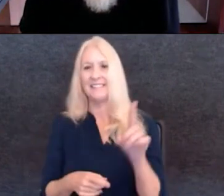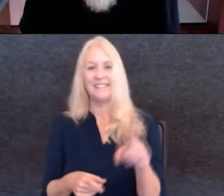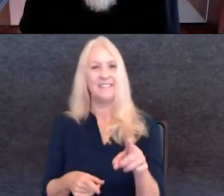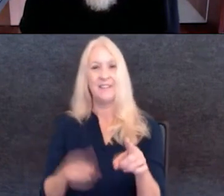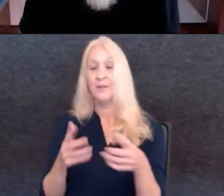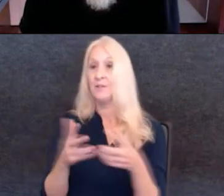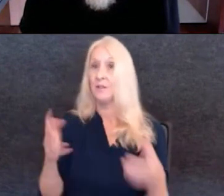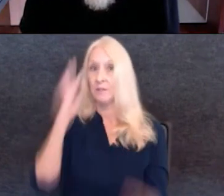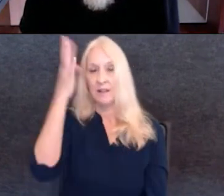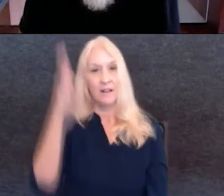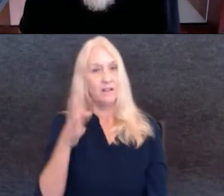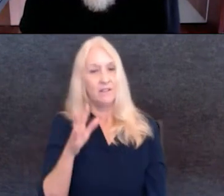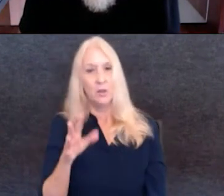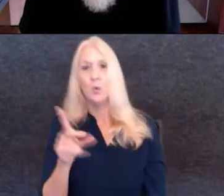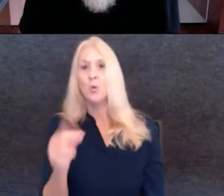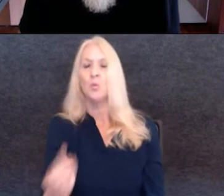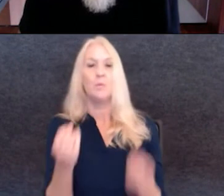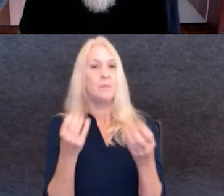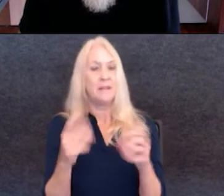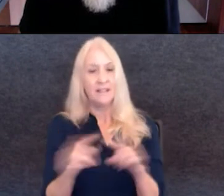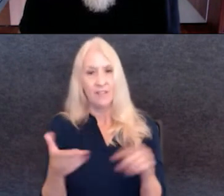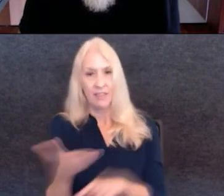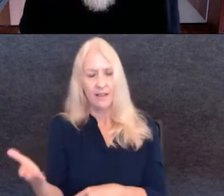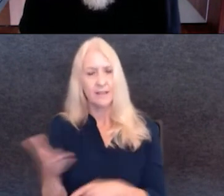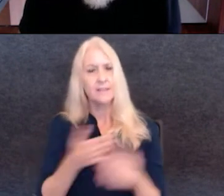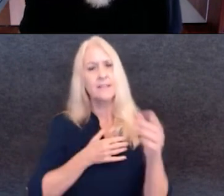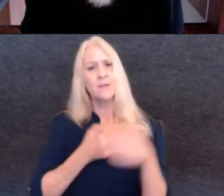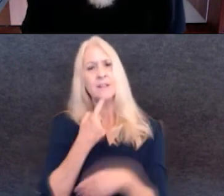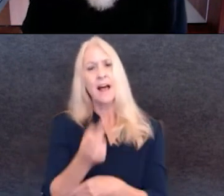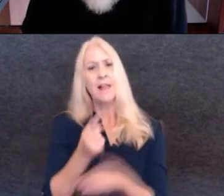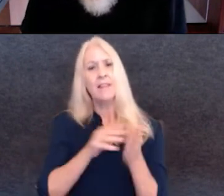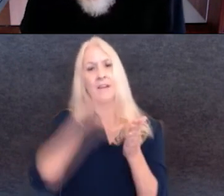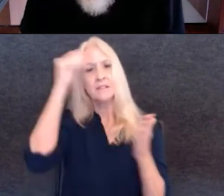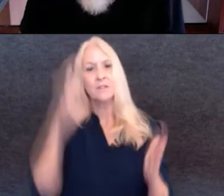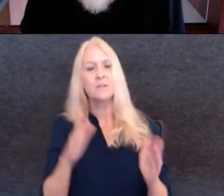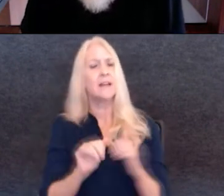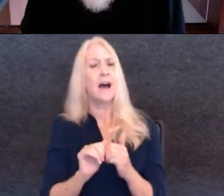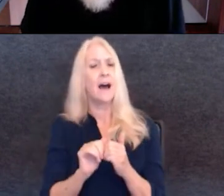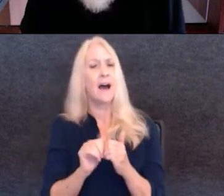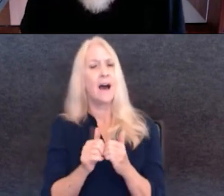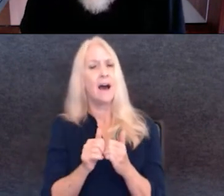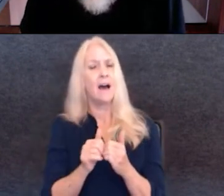you do everything. So talk to the students a little bit how you were able to,